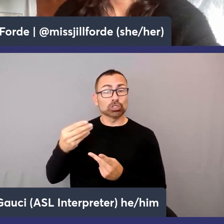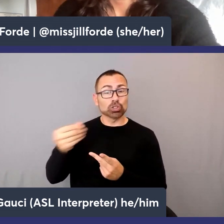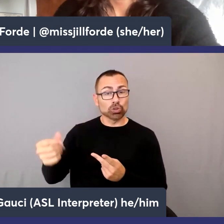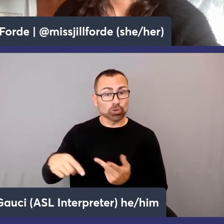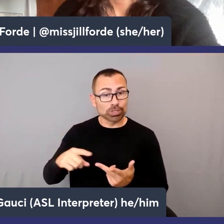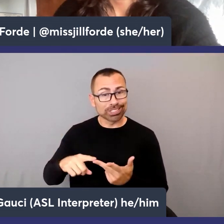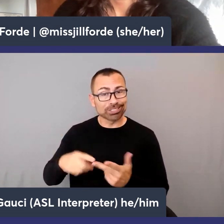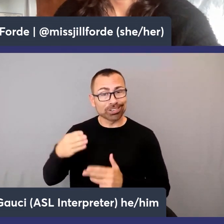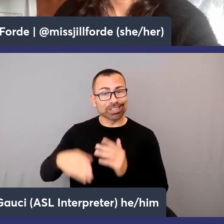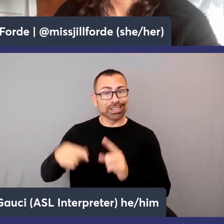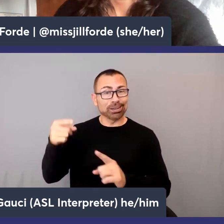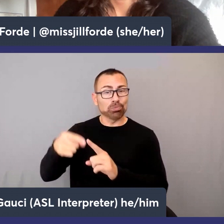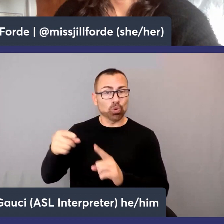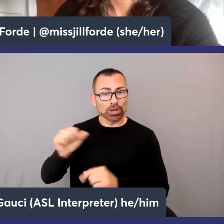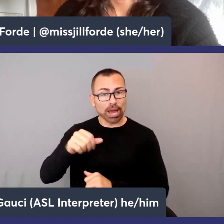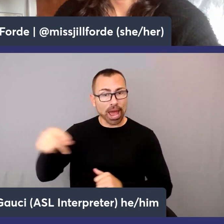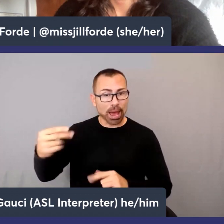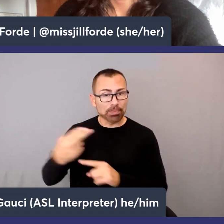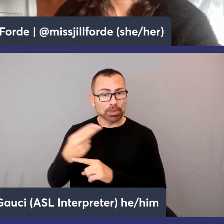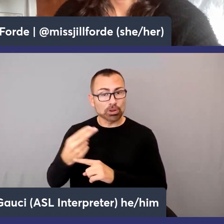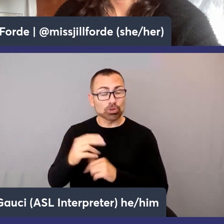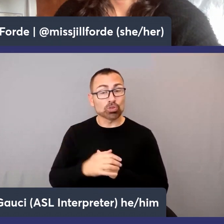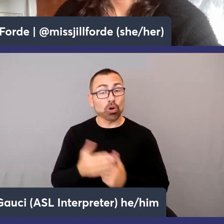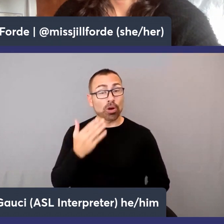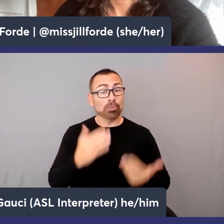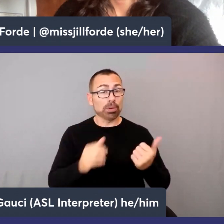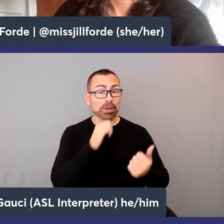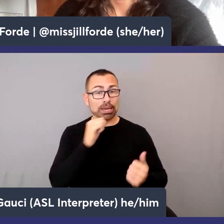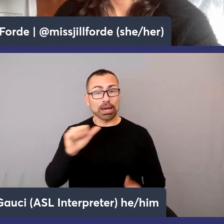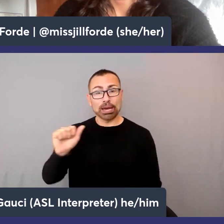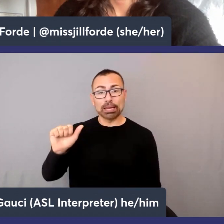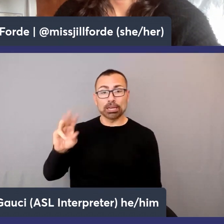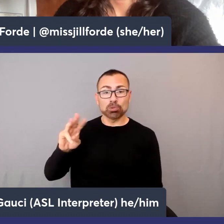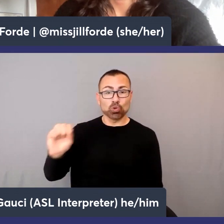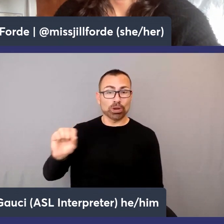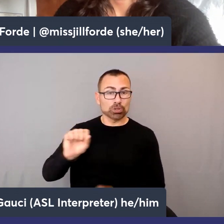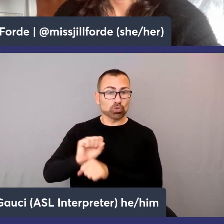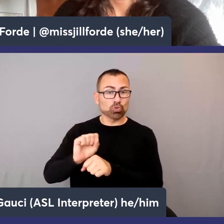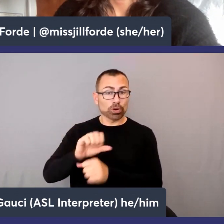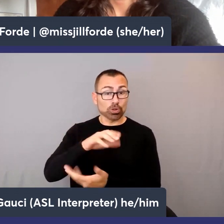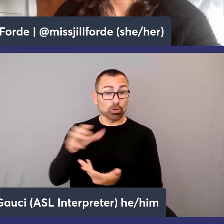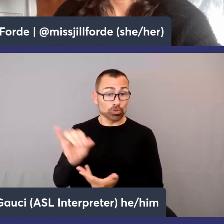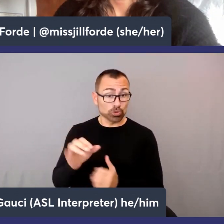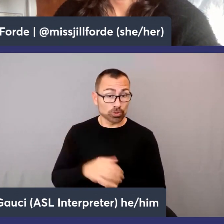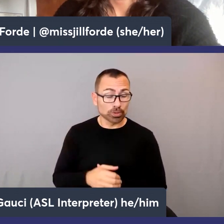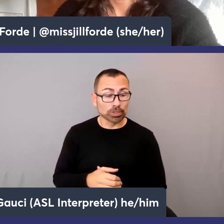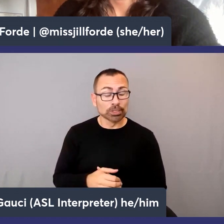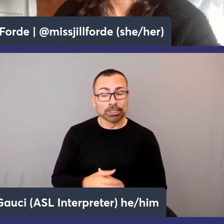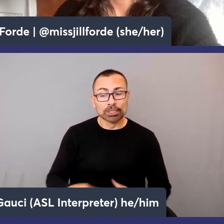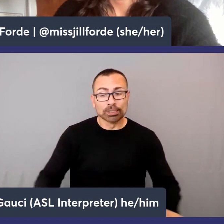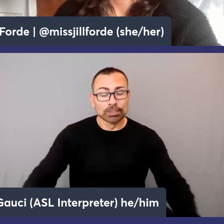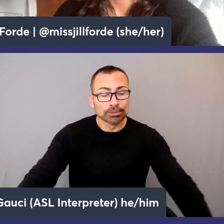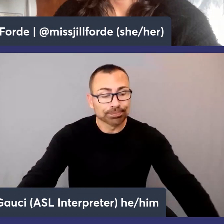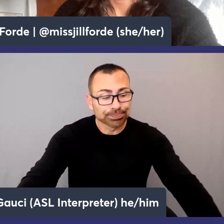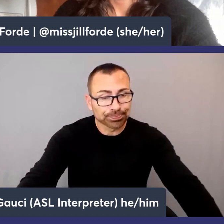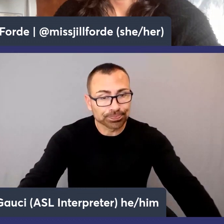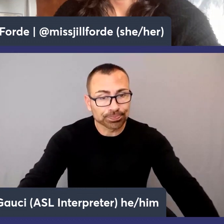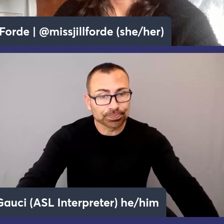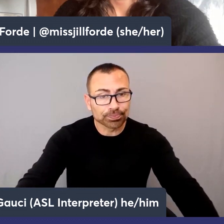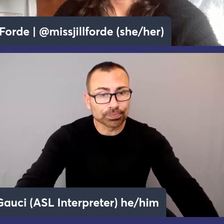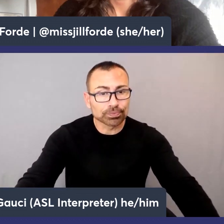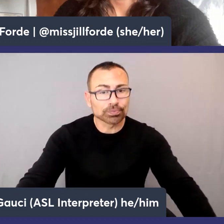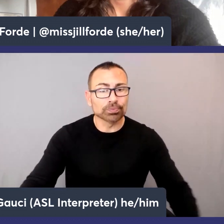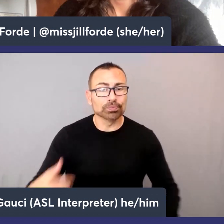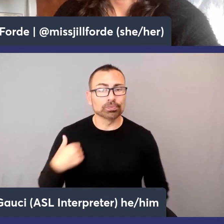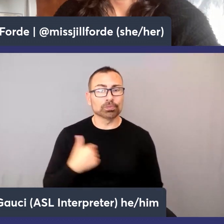using, or like non-AWS workloads as well. So from a best practice standpoint, first evaluate what all are